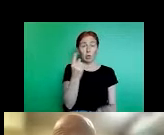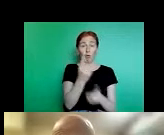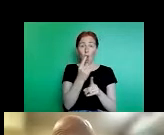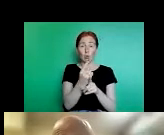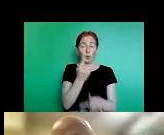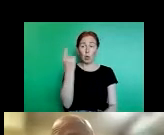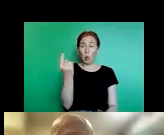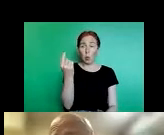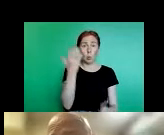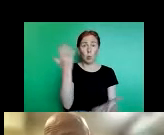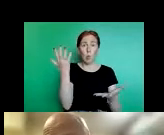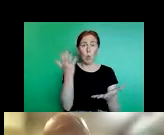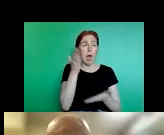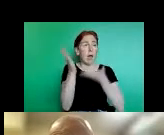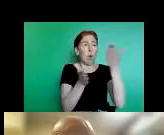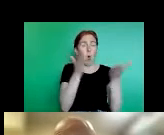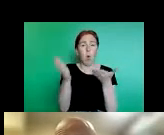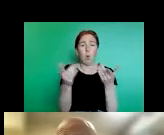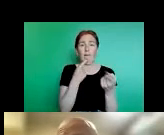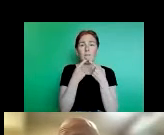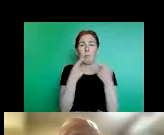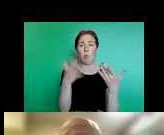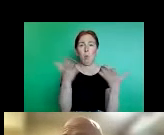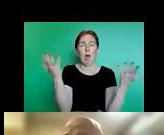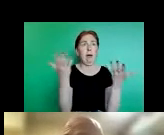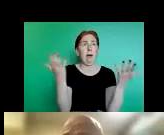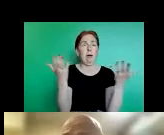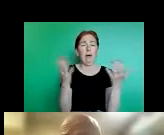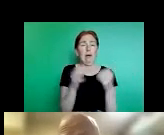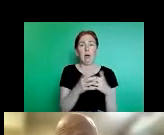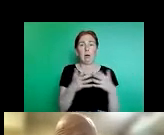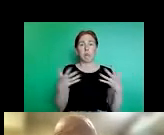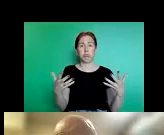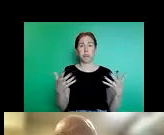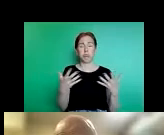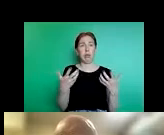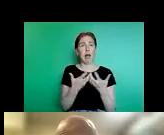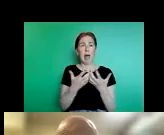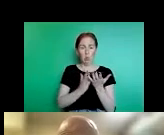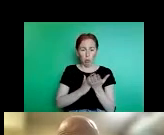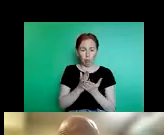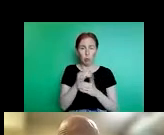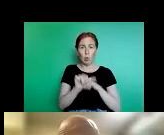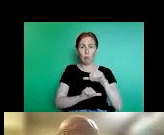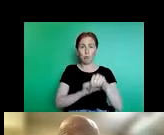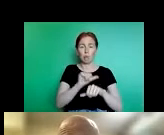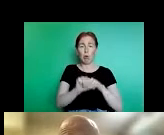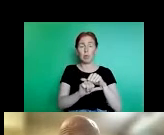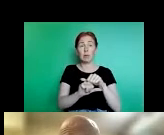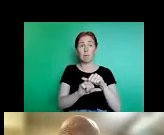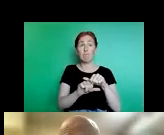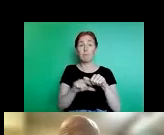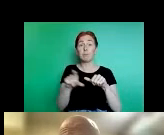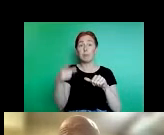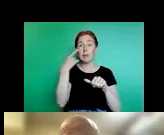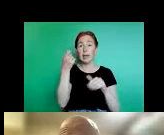to contribute as you go forward, as you adjust, as you go through the grieving process, which it is undoubtedly a grieving